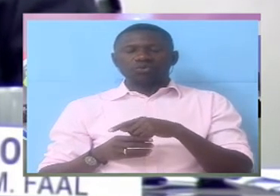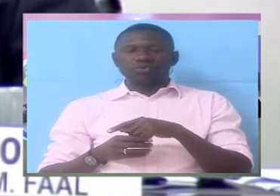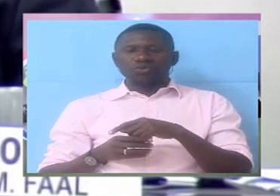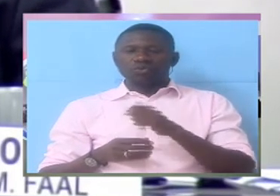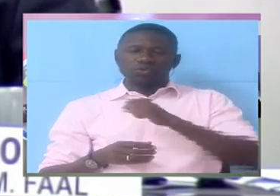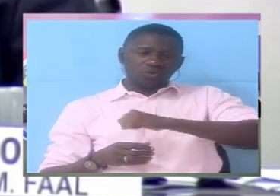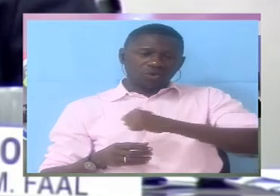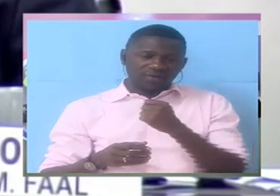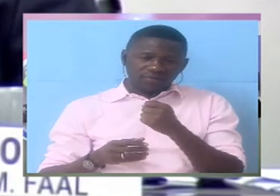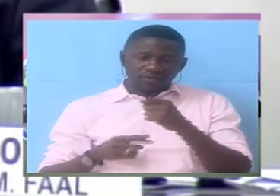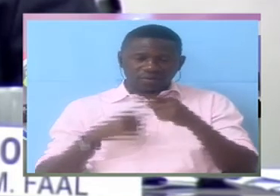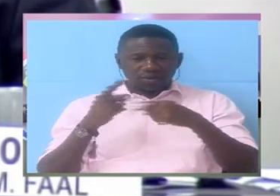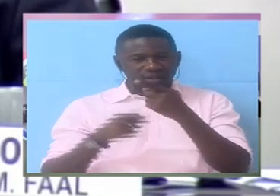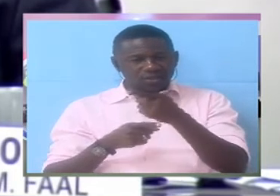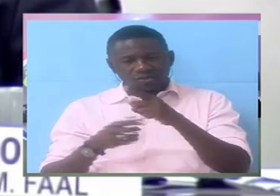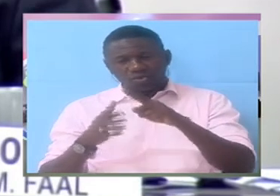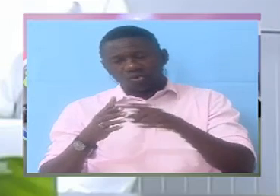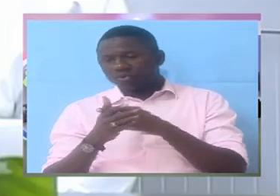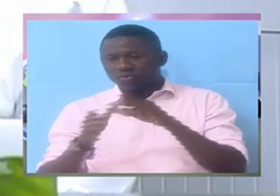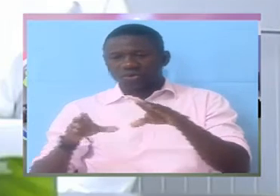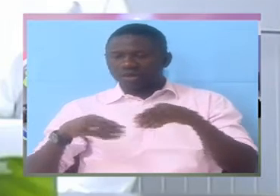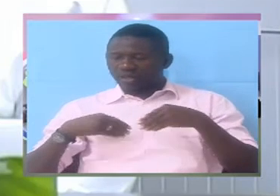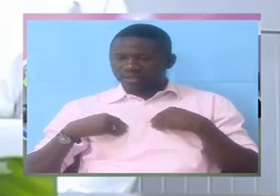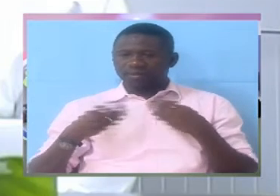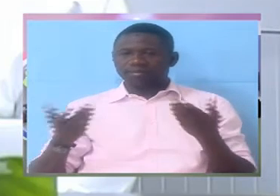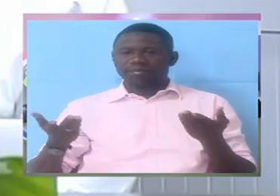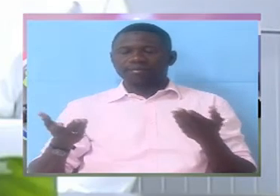you accept? Ibalanta nyinna la bang fo isonta la la ba.